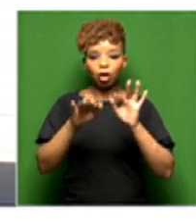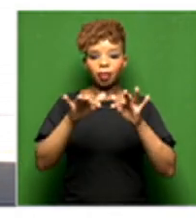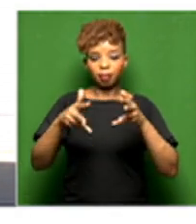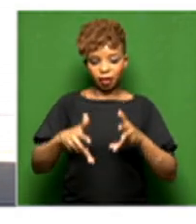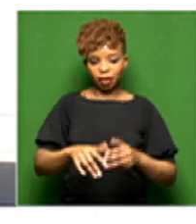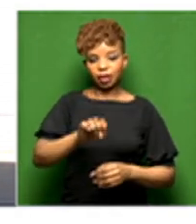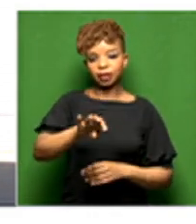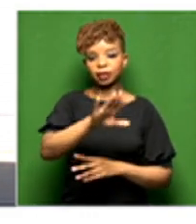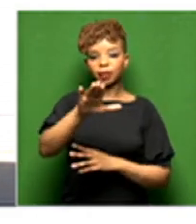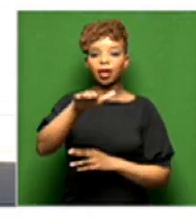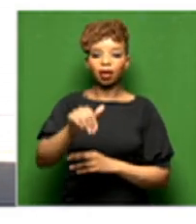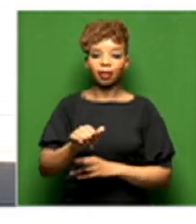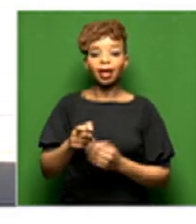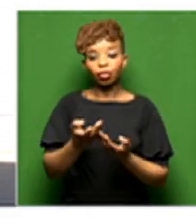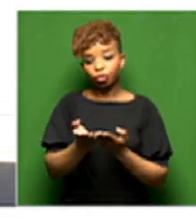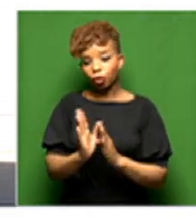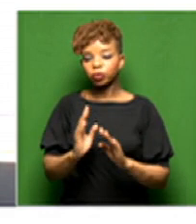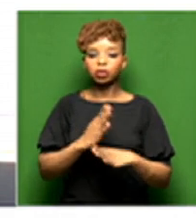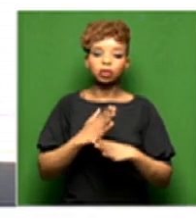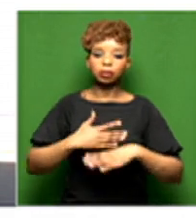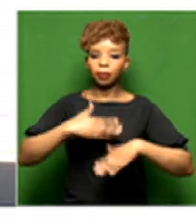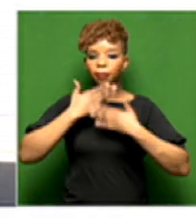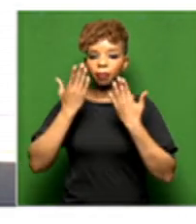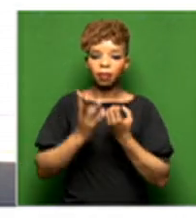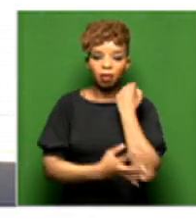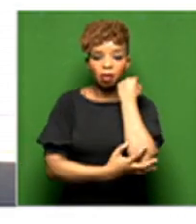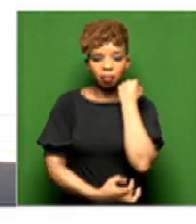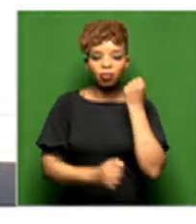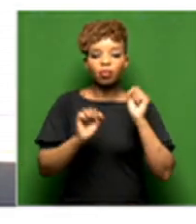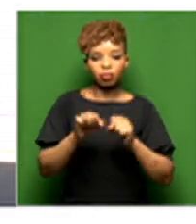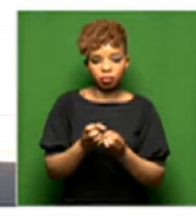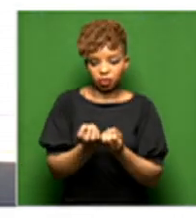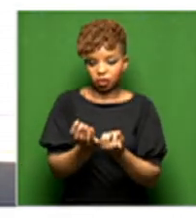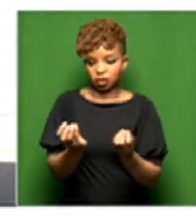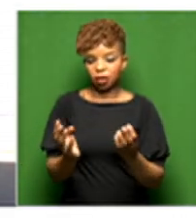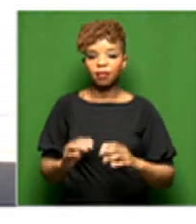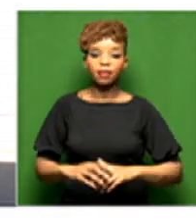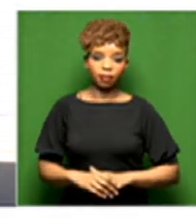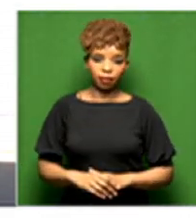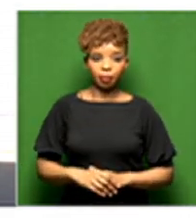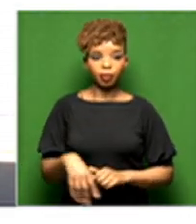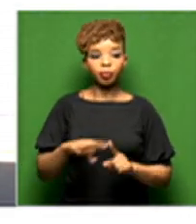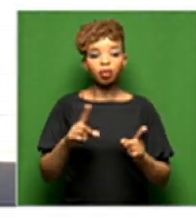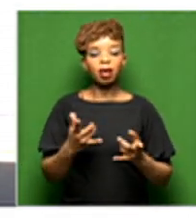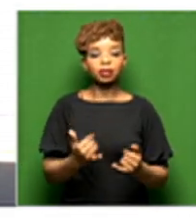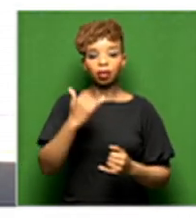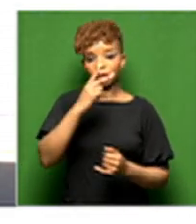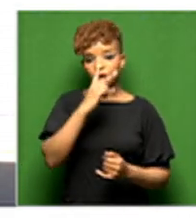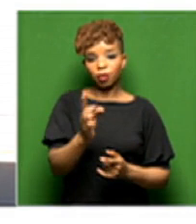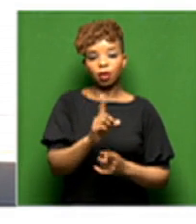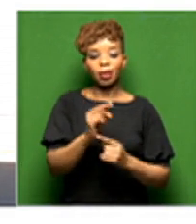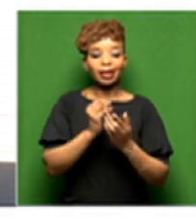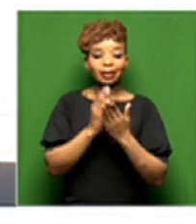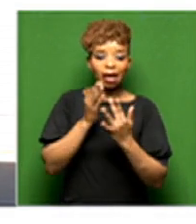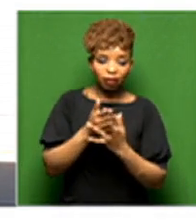the vulnerable group. And that's at a cost base. If I look at some of the interventions and investments that they're talking about in South